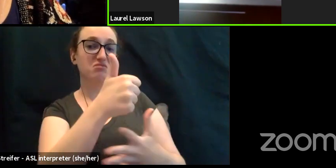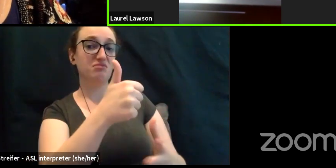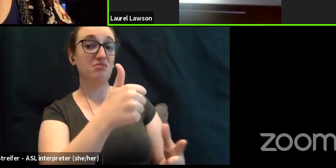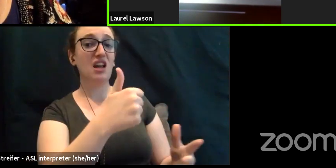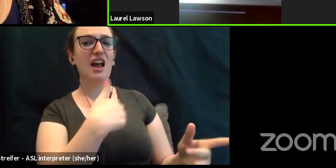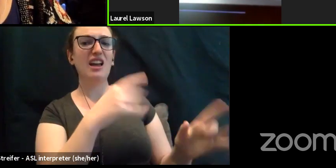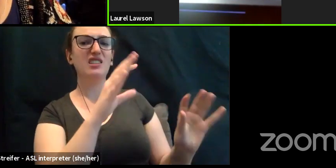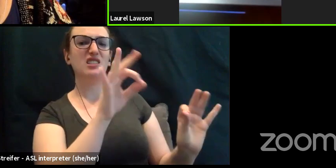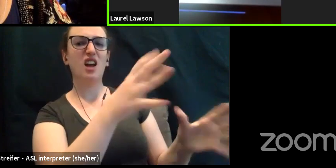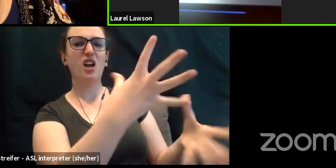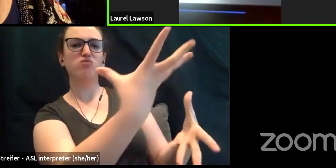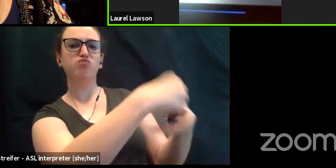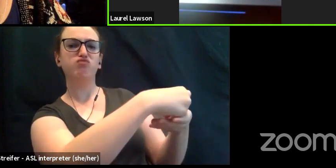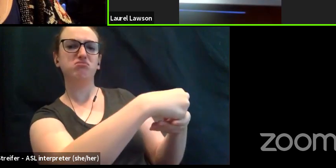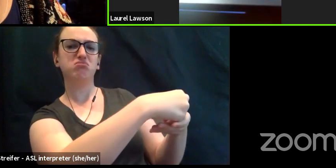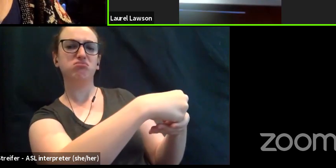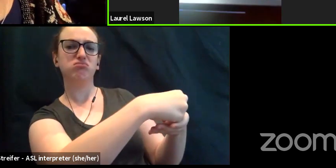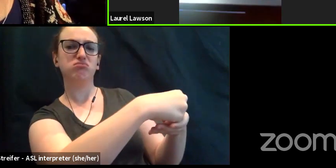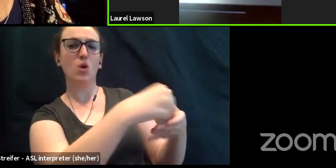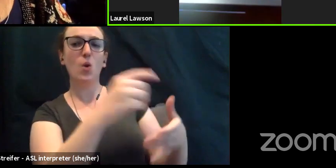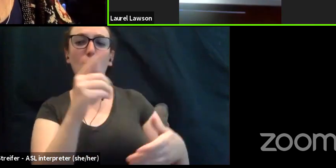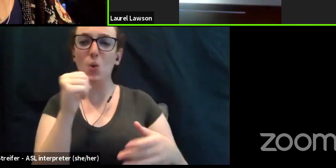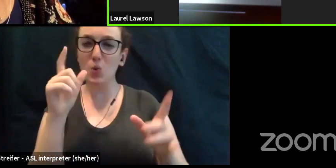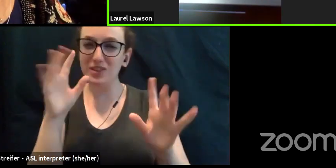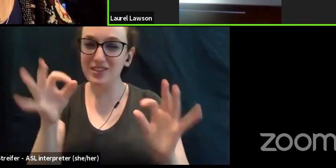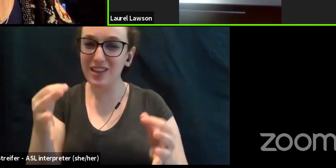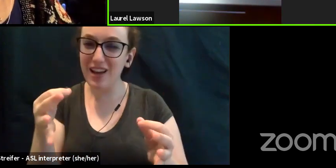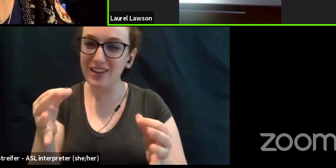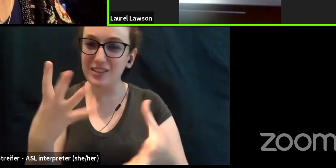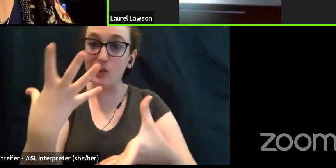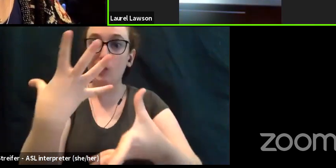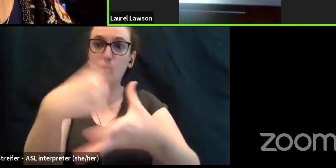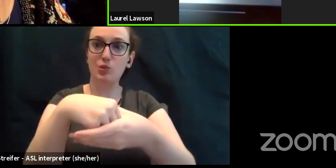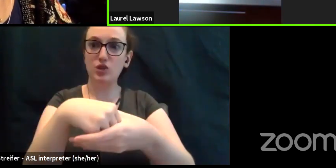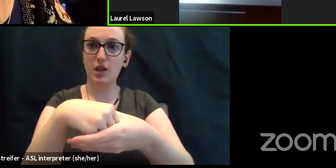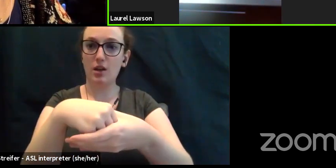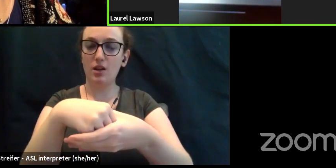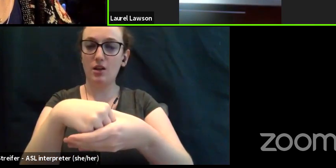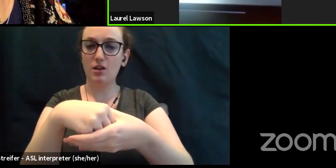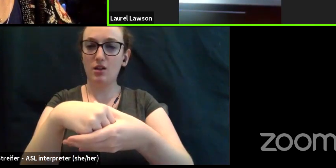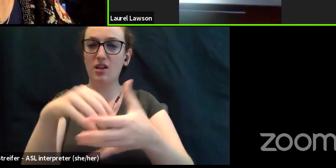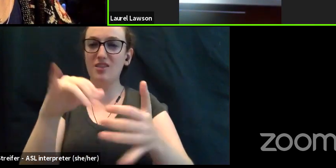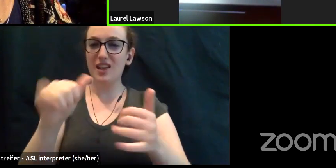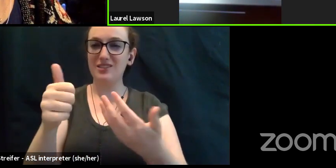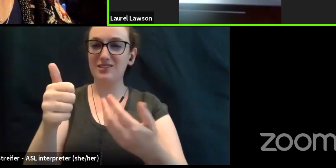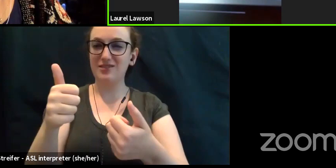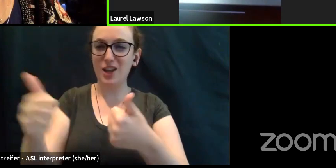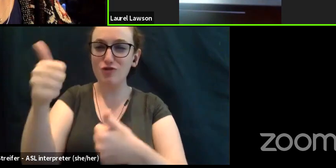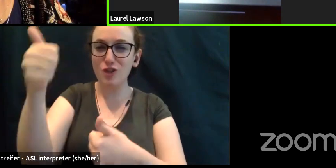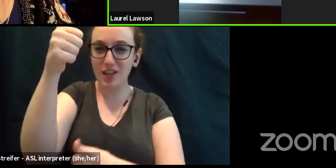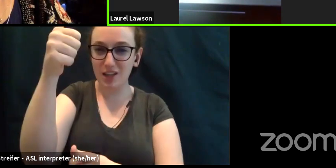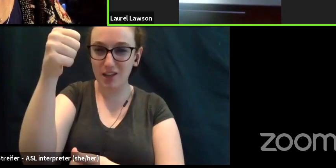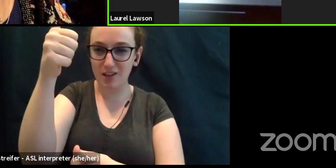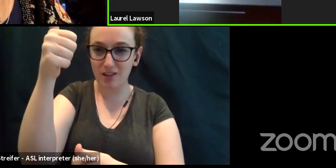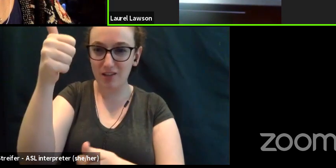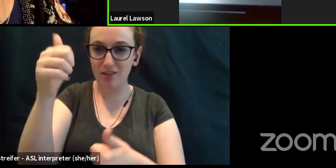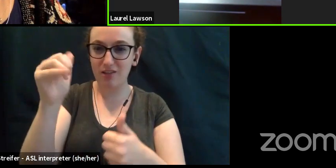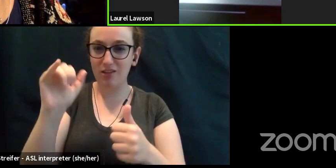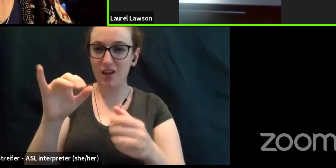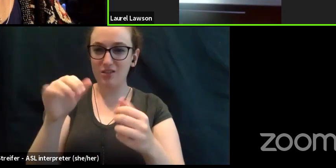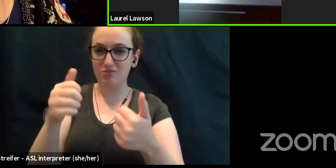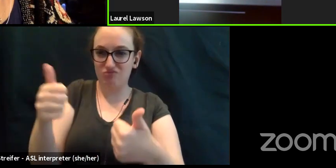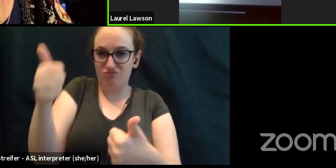including, and who is being included, and what kind of relationship does that set up?